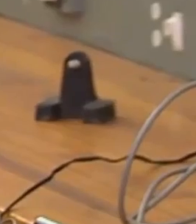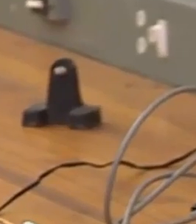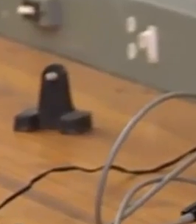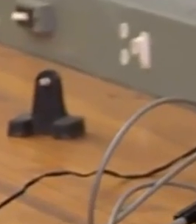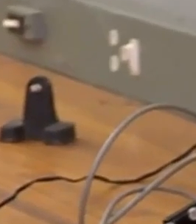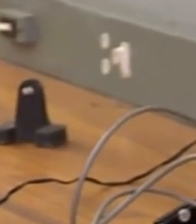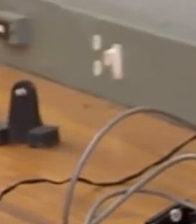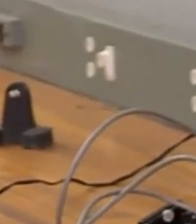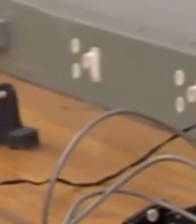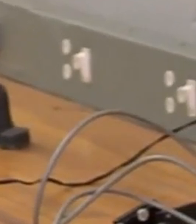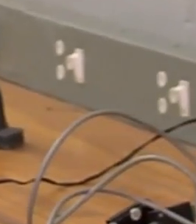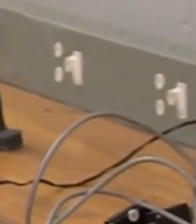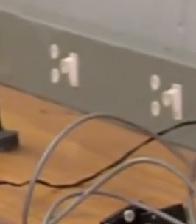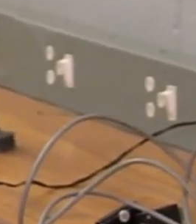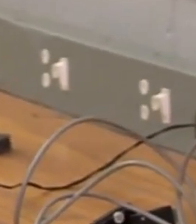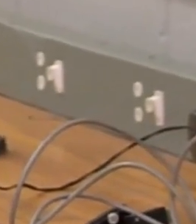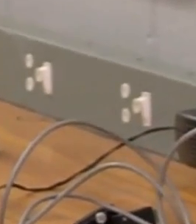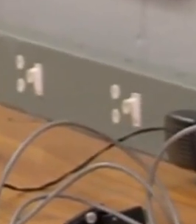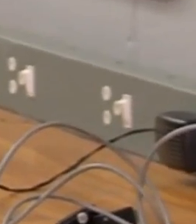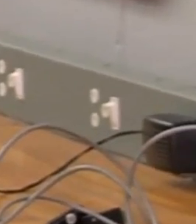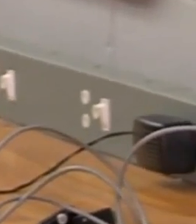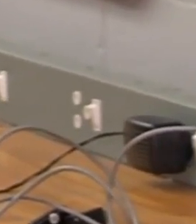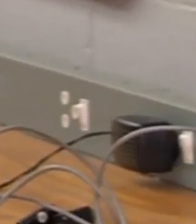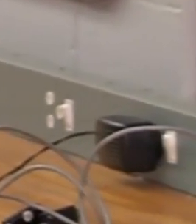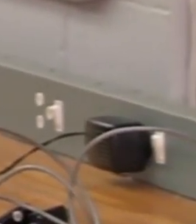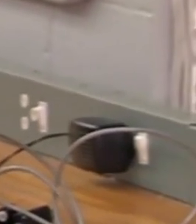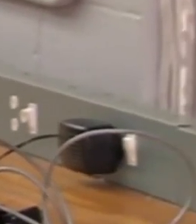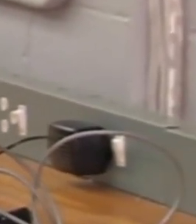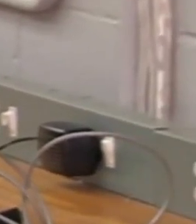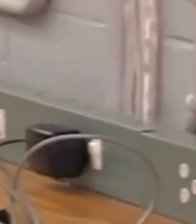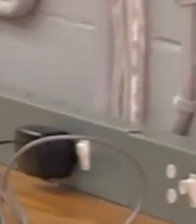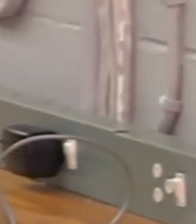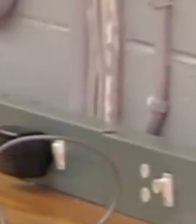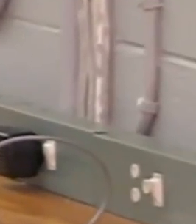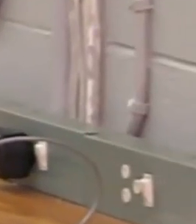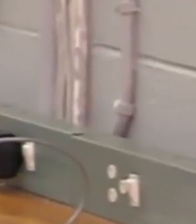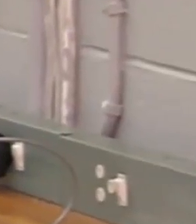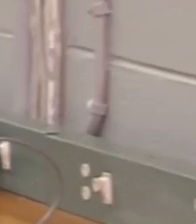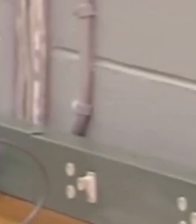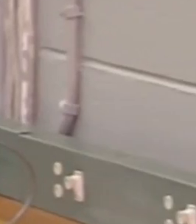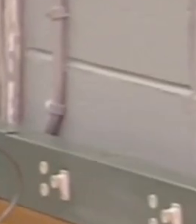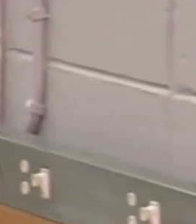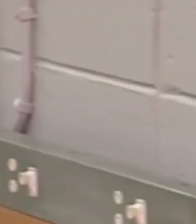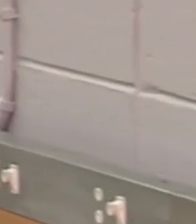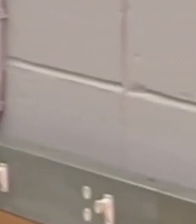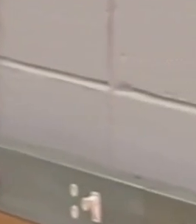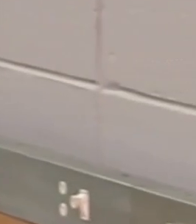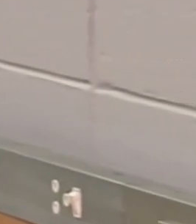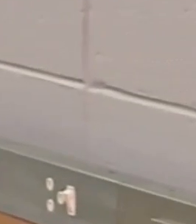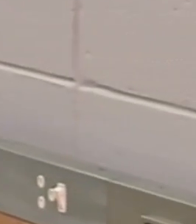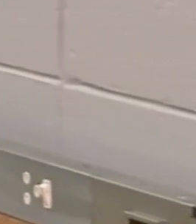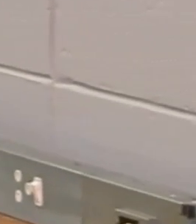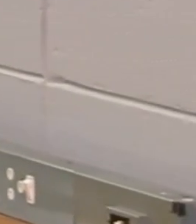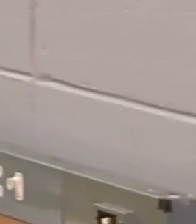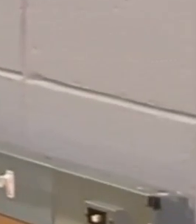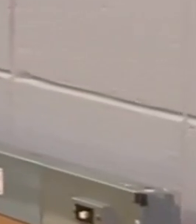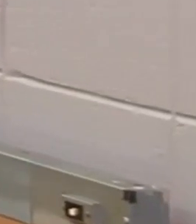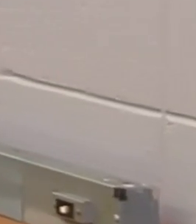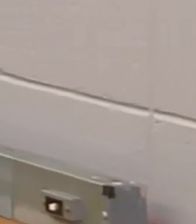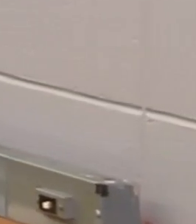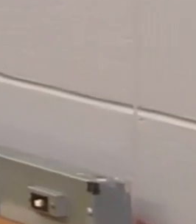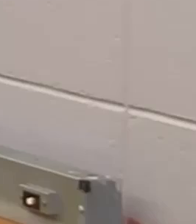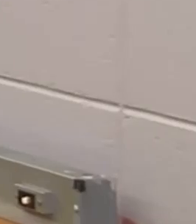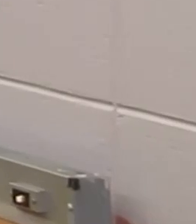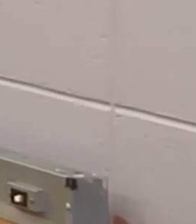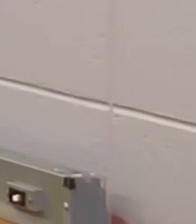look at the facilities. Our focus, of course, this morning here on Morning Live is on debunking the myths around Tvet colleges. And